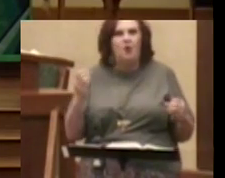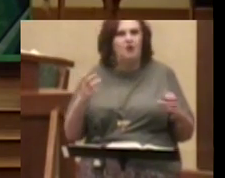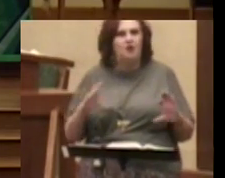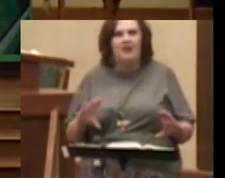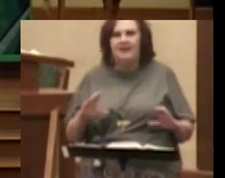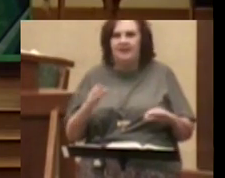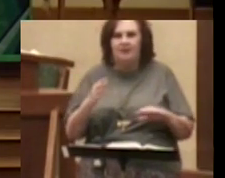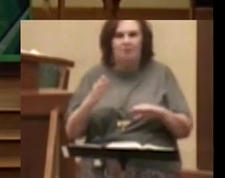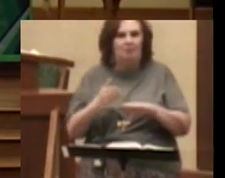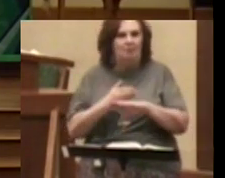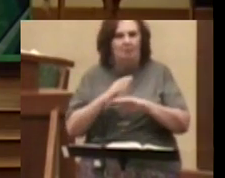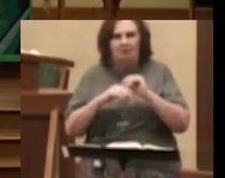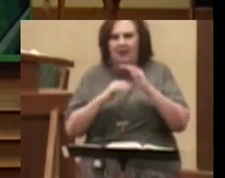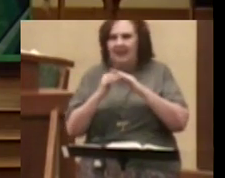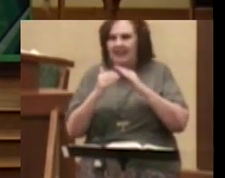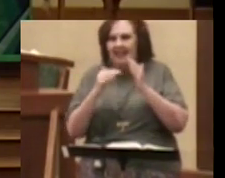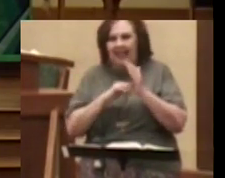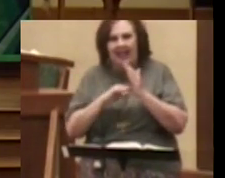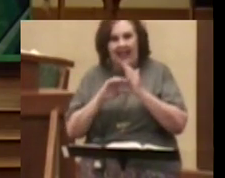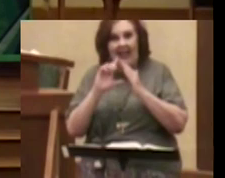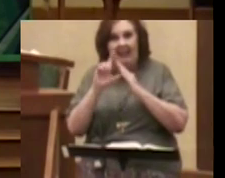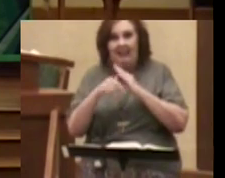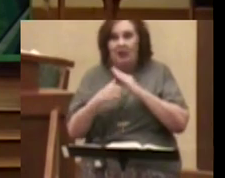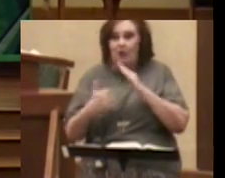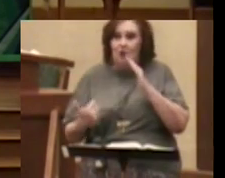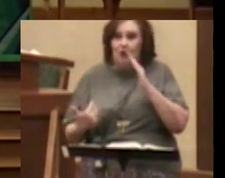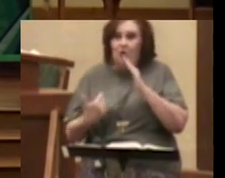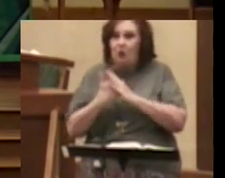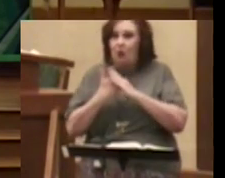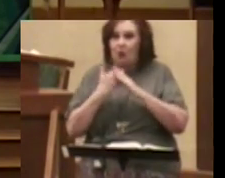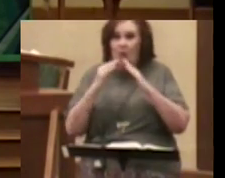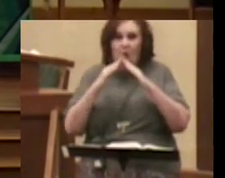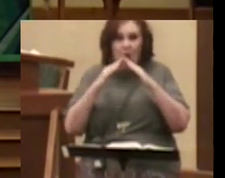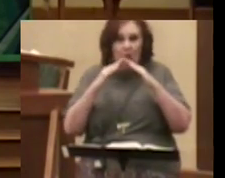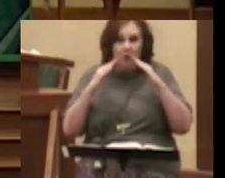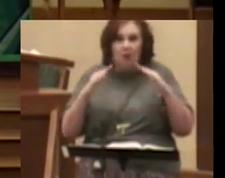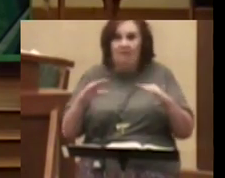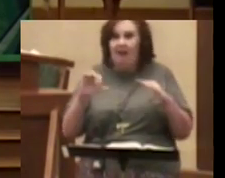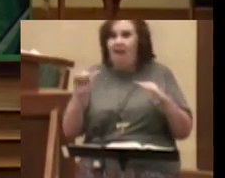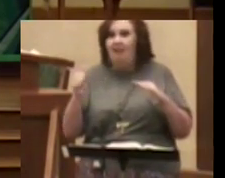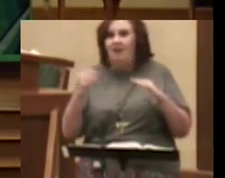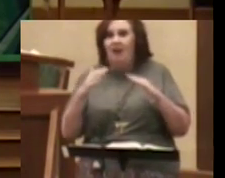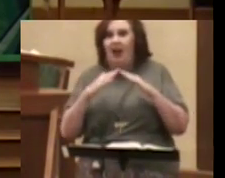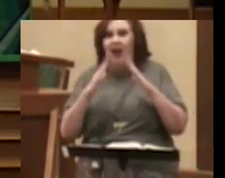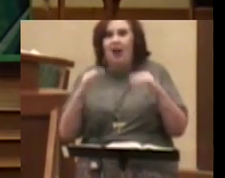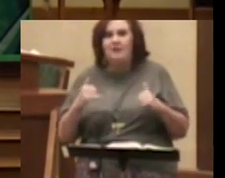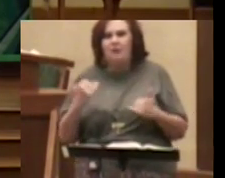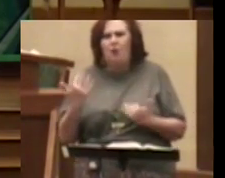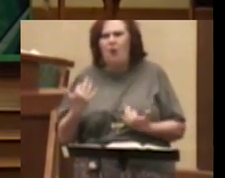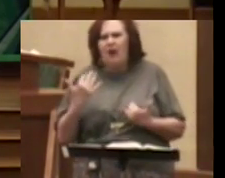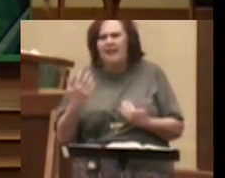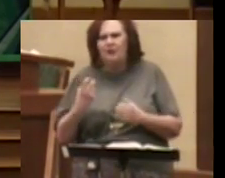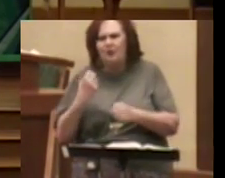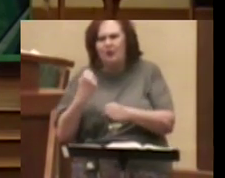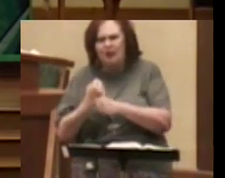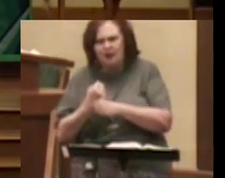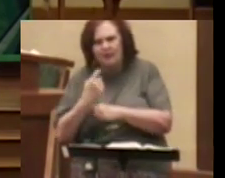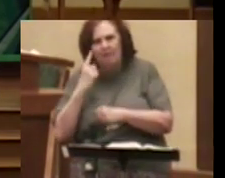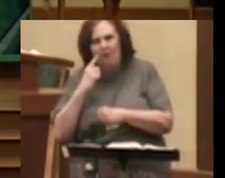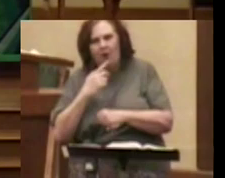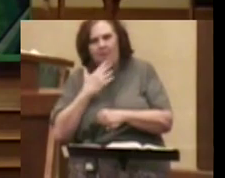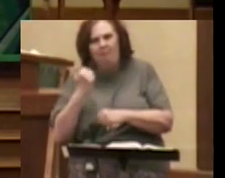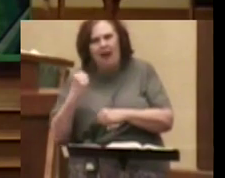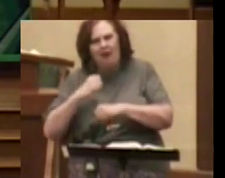of rebuilding. And then later they put a brand new roof on another house that has been waiting nearly 2 years for